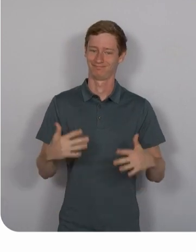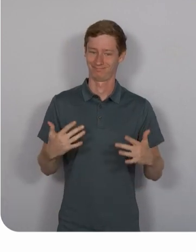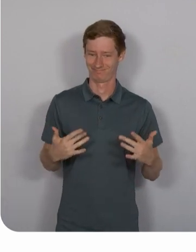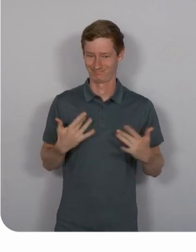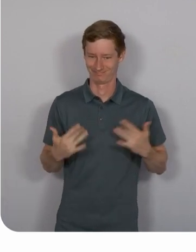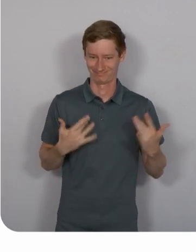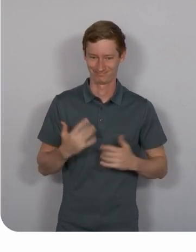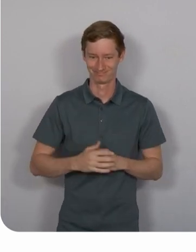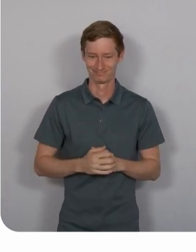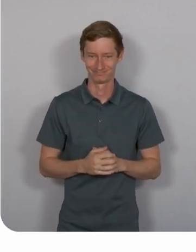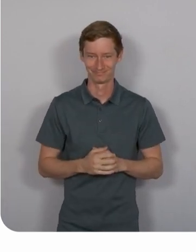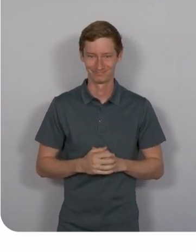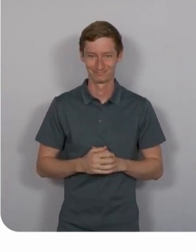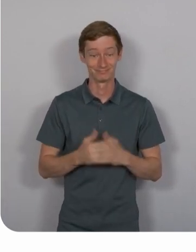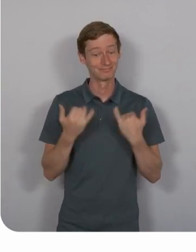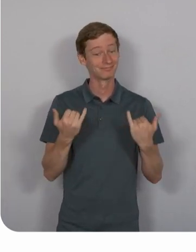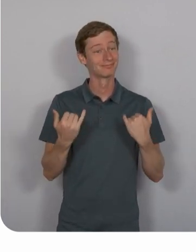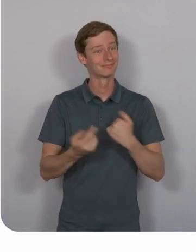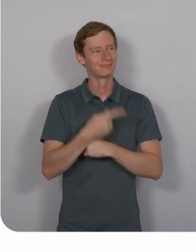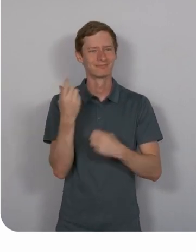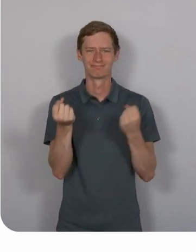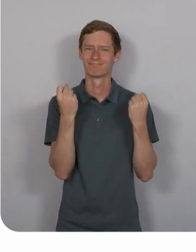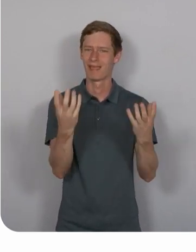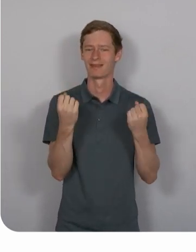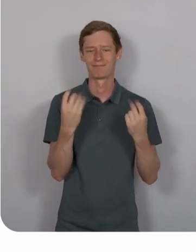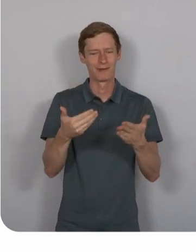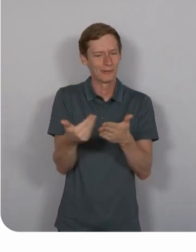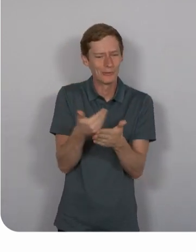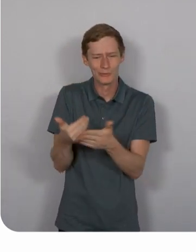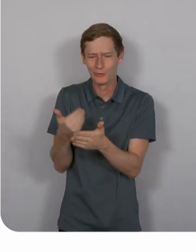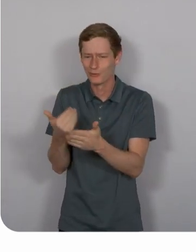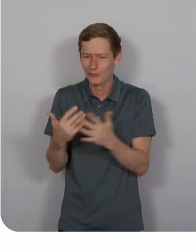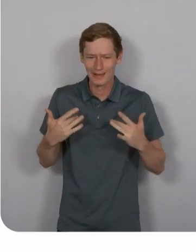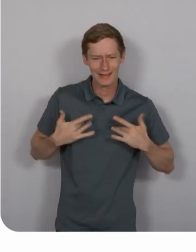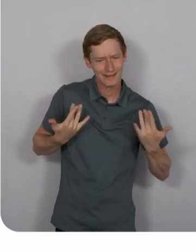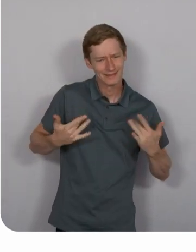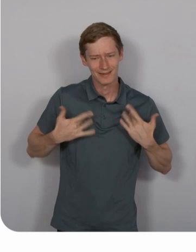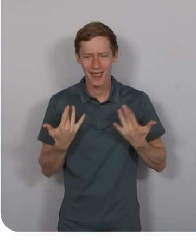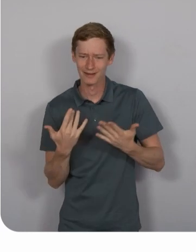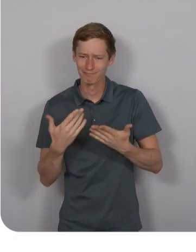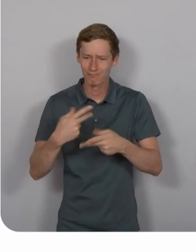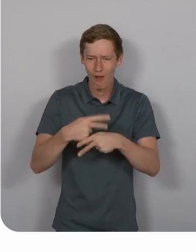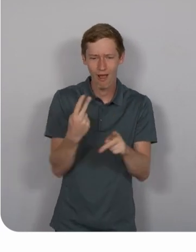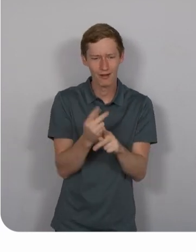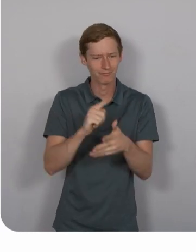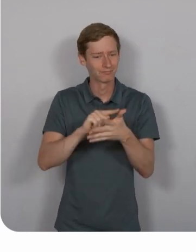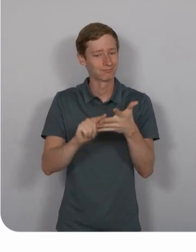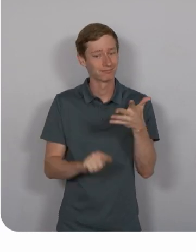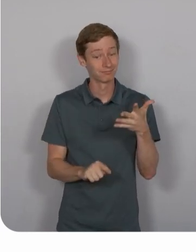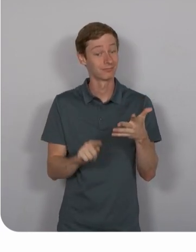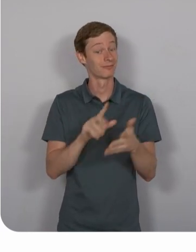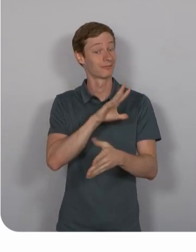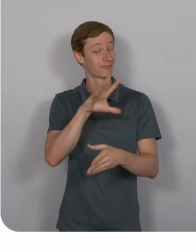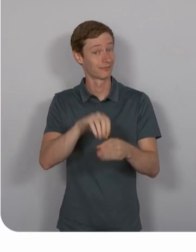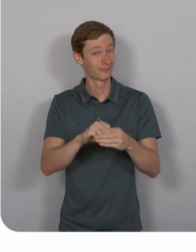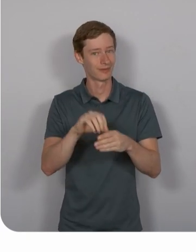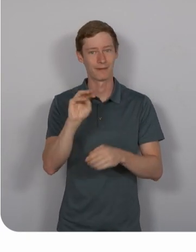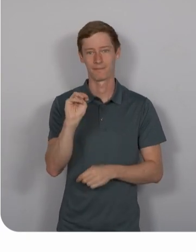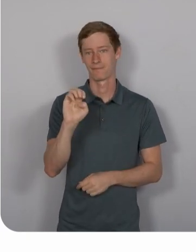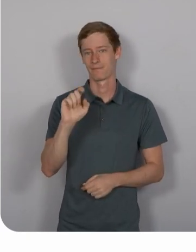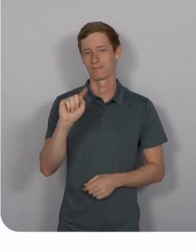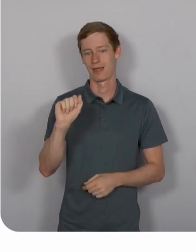to be in person. So we have a lot of exciting stuff that we're going to talk about today. We have Quest 3 and